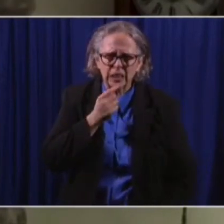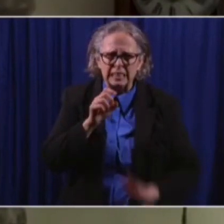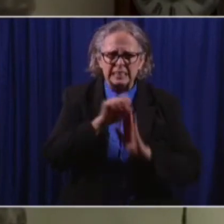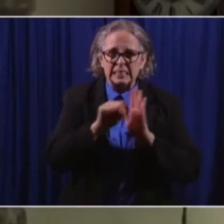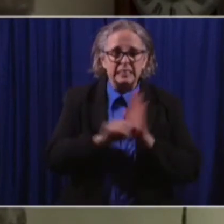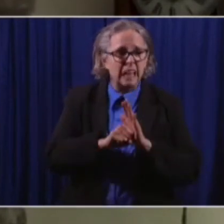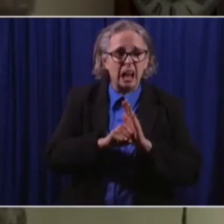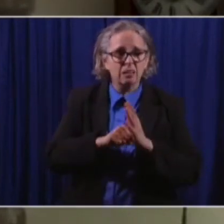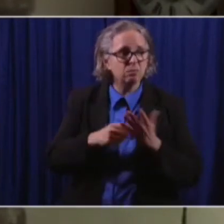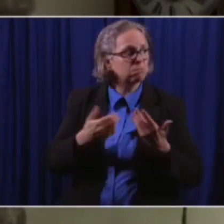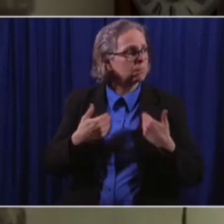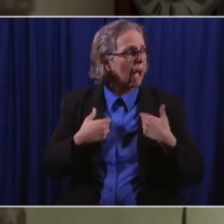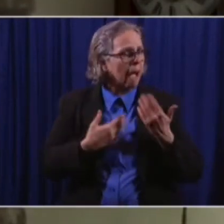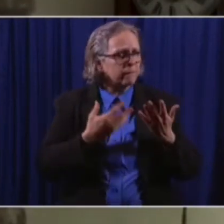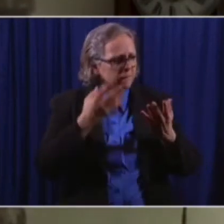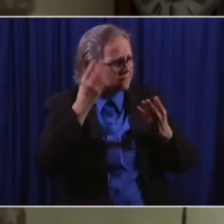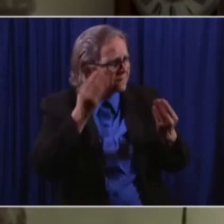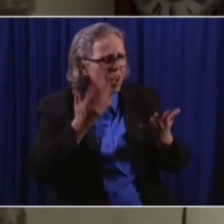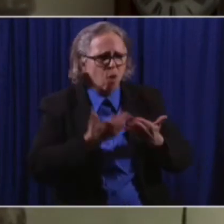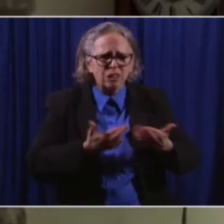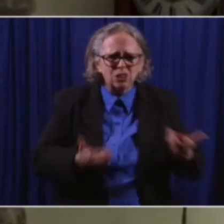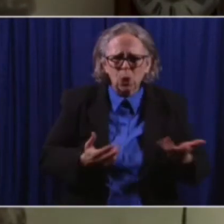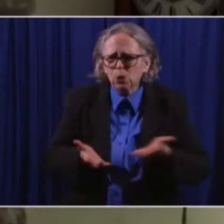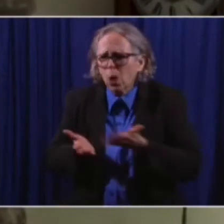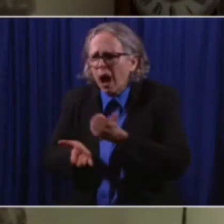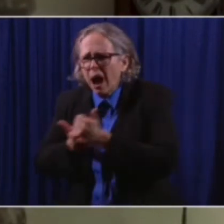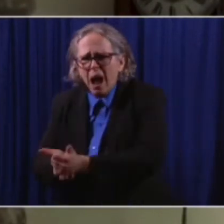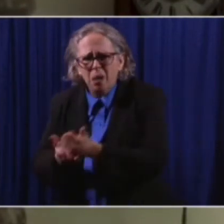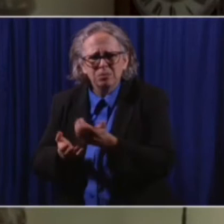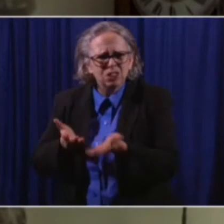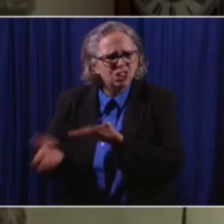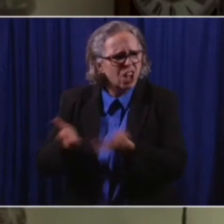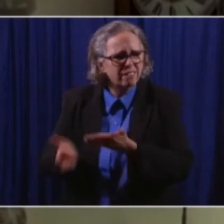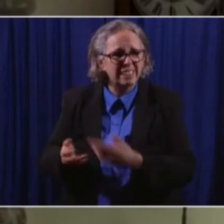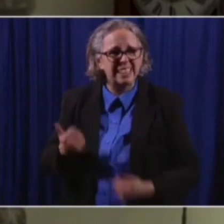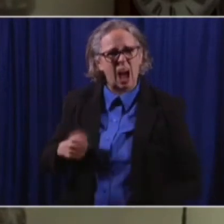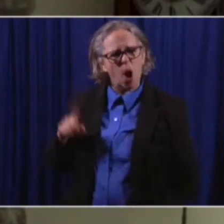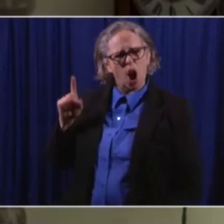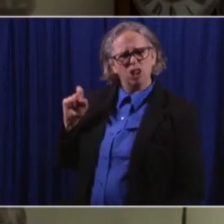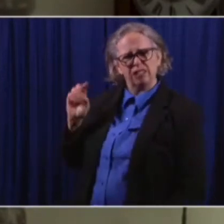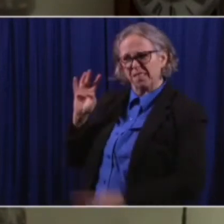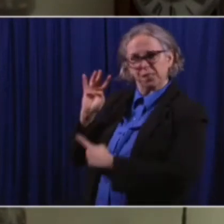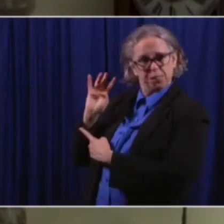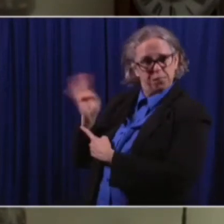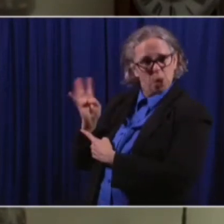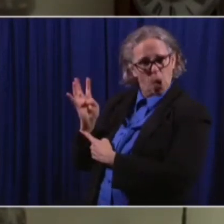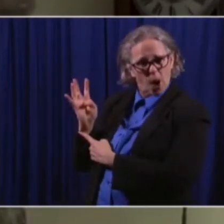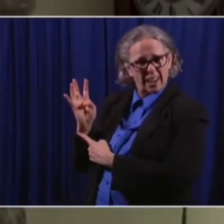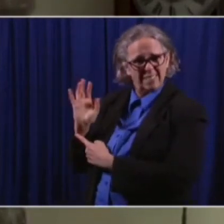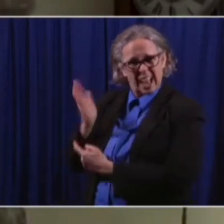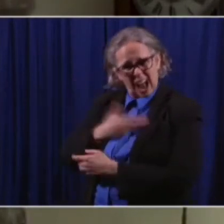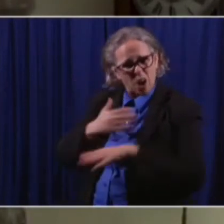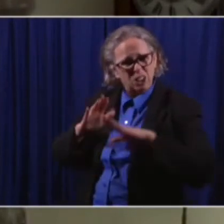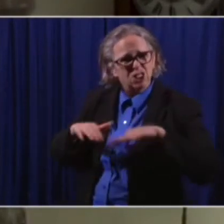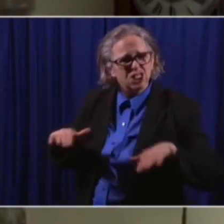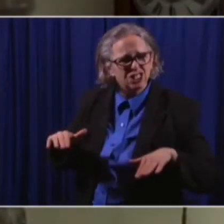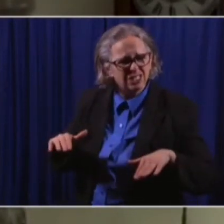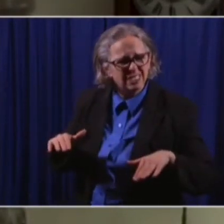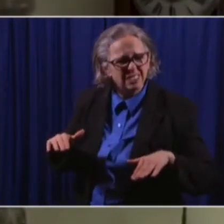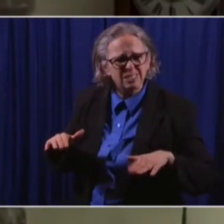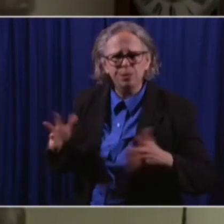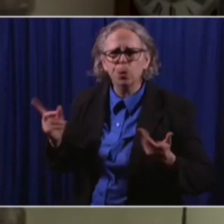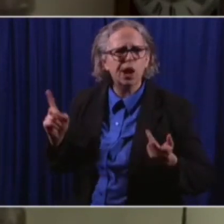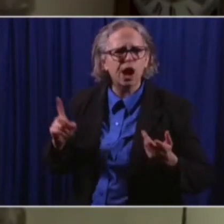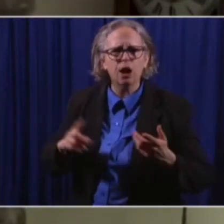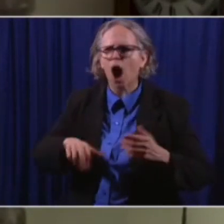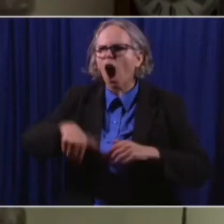In fact, today, 140 of Ohio's children are currently receiving care outside the state of Ohio, placing